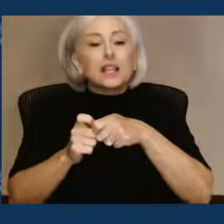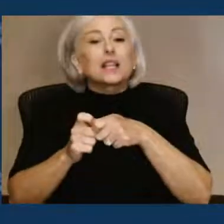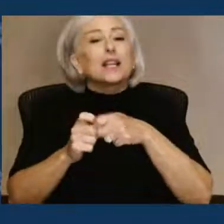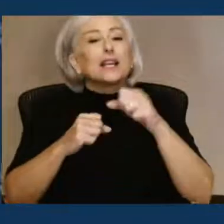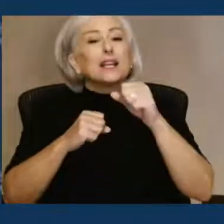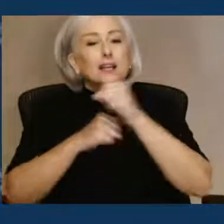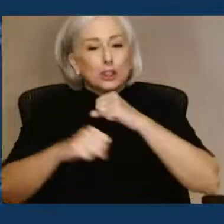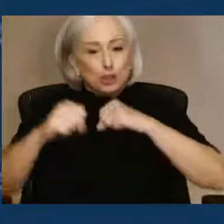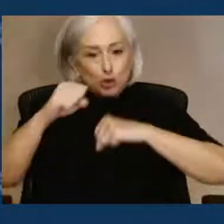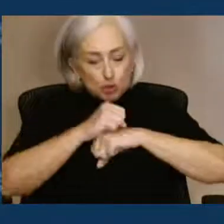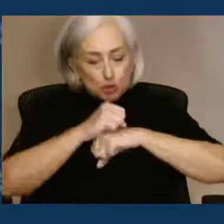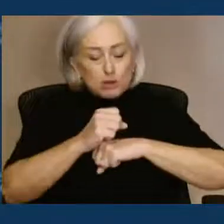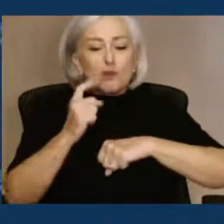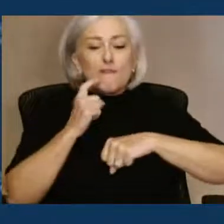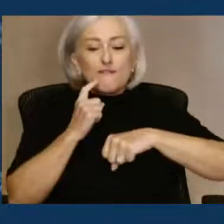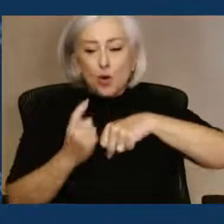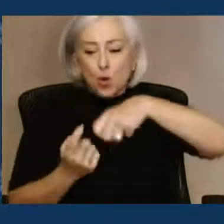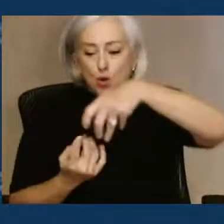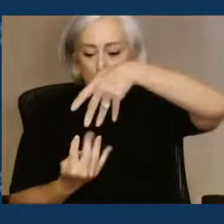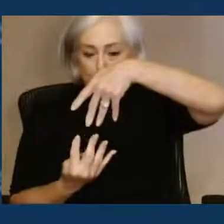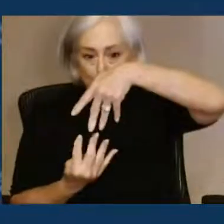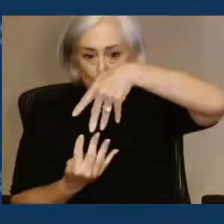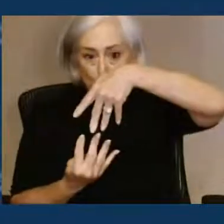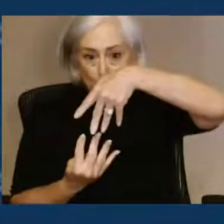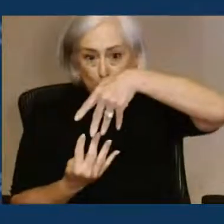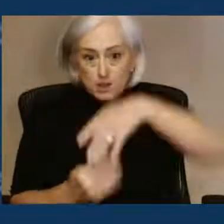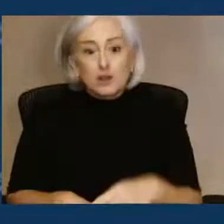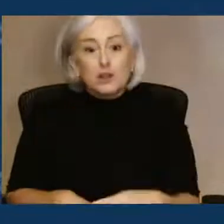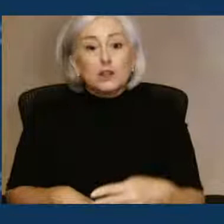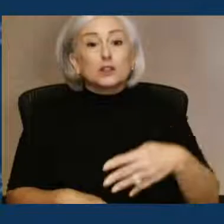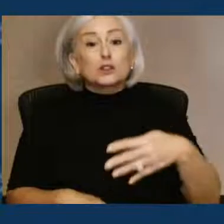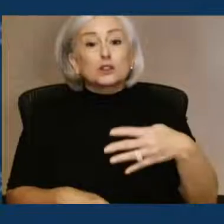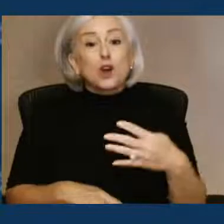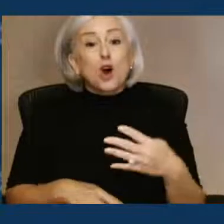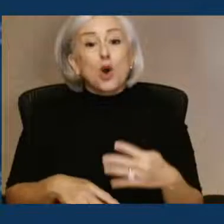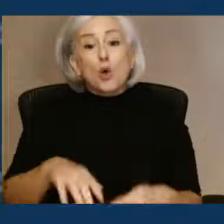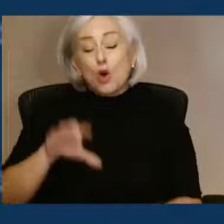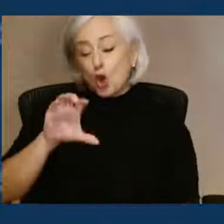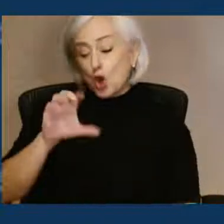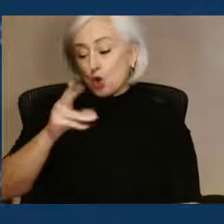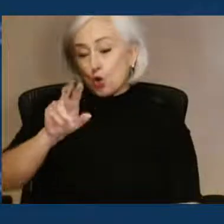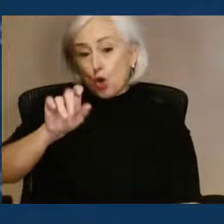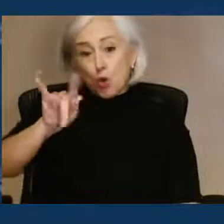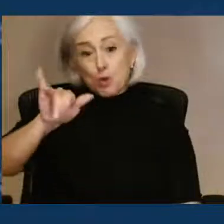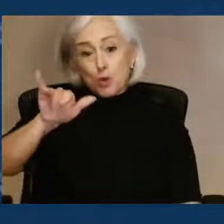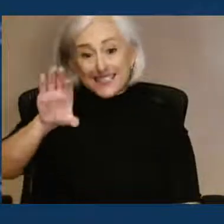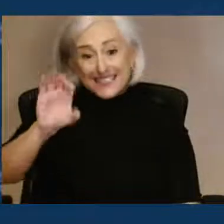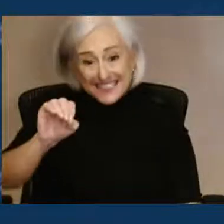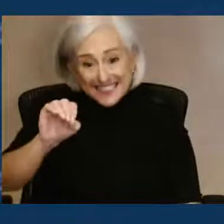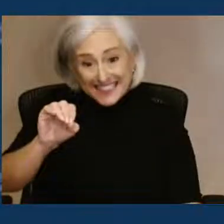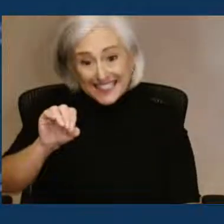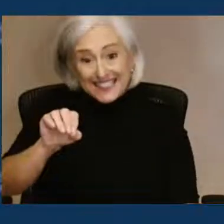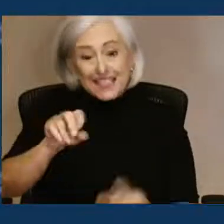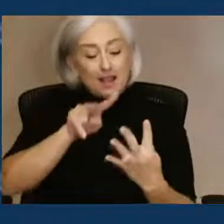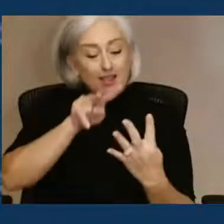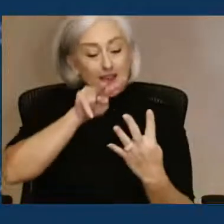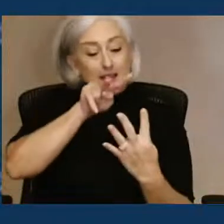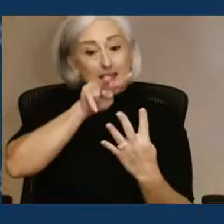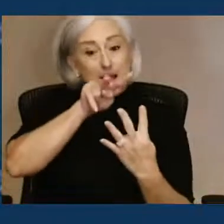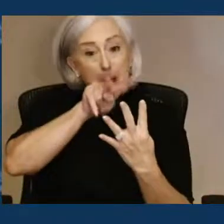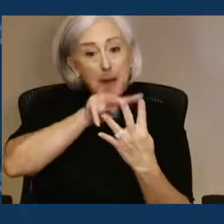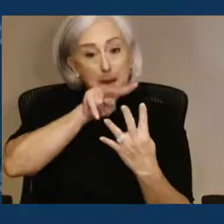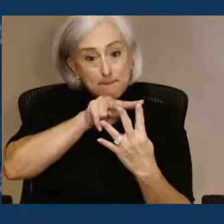roles. First, the centromere links a pair of sister chromatids, which are a copied chromosome pair, in a process